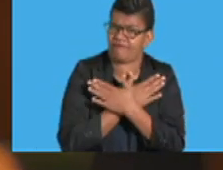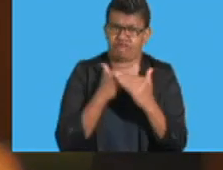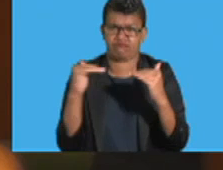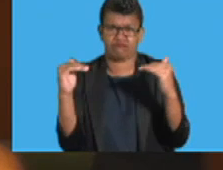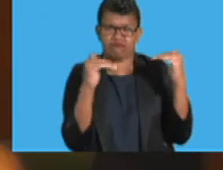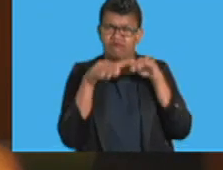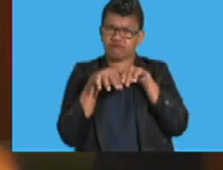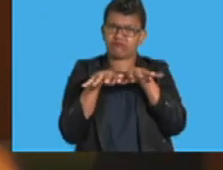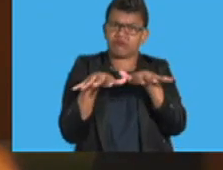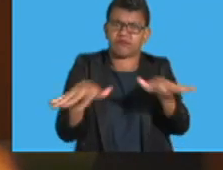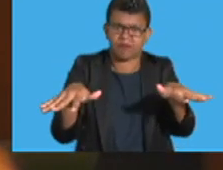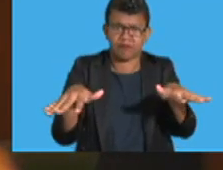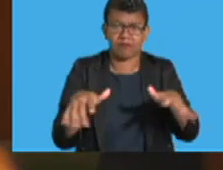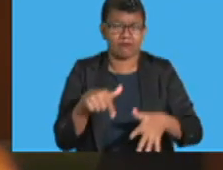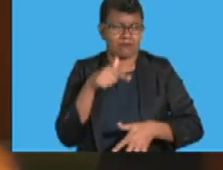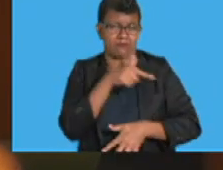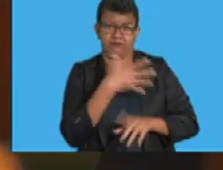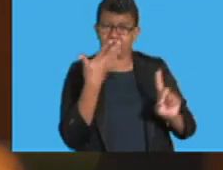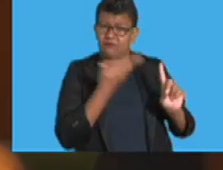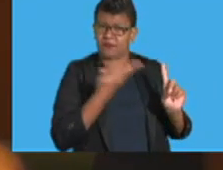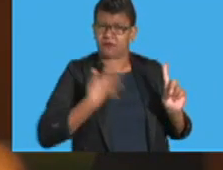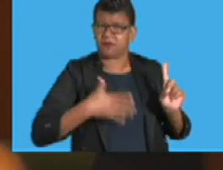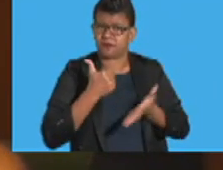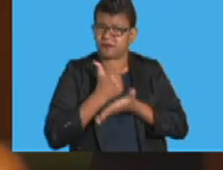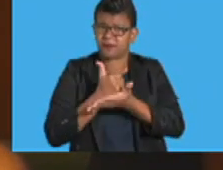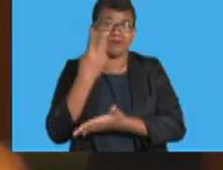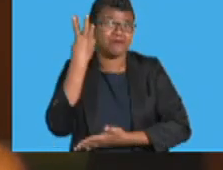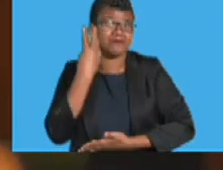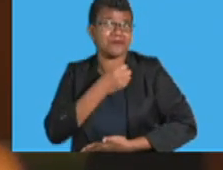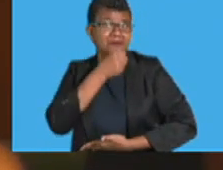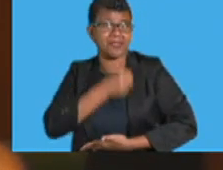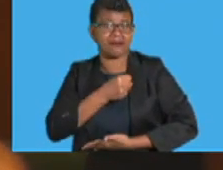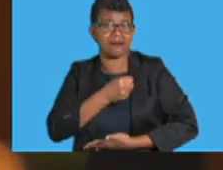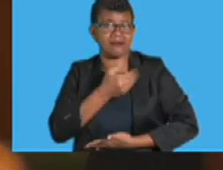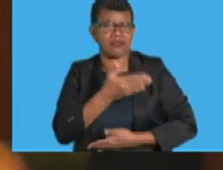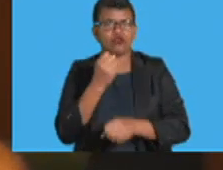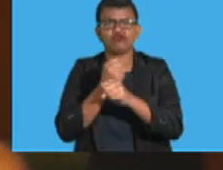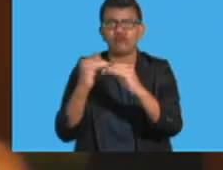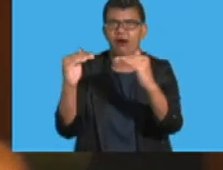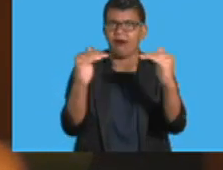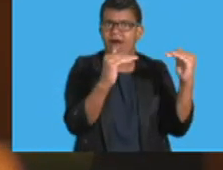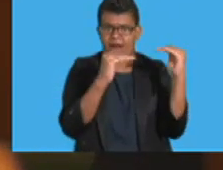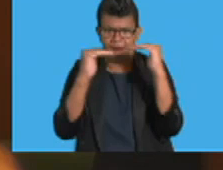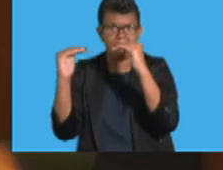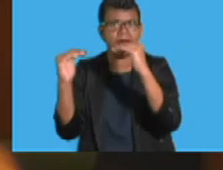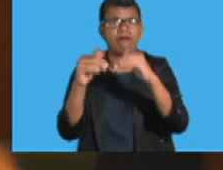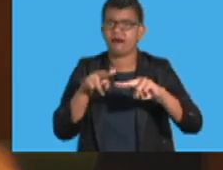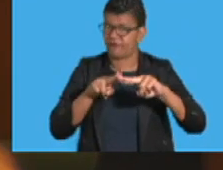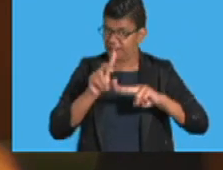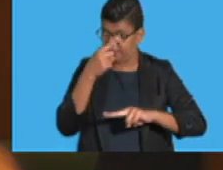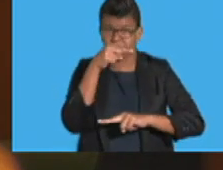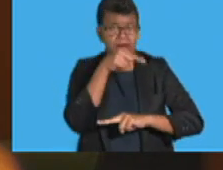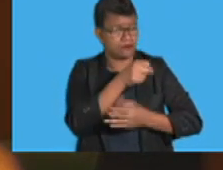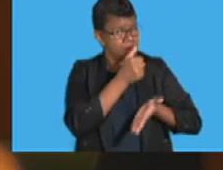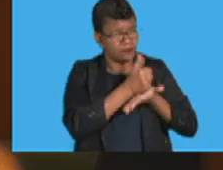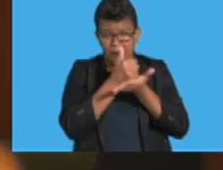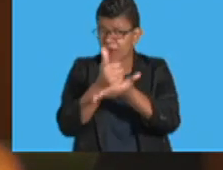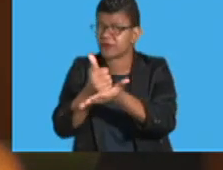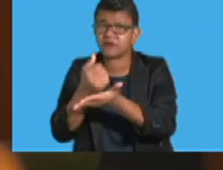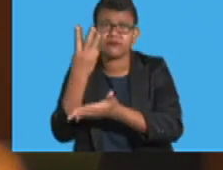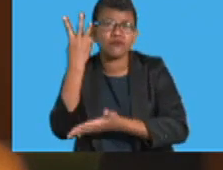that protects and promotes the rights of women. Fiji First supports the freedom of all women to participate in any profession they